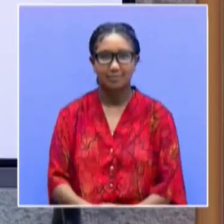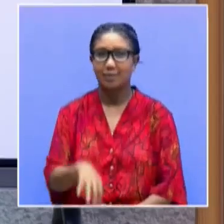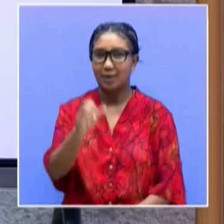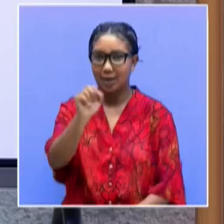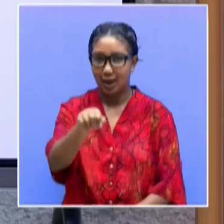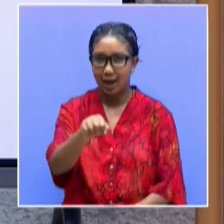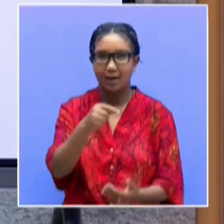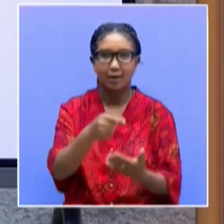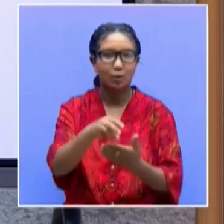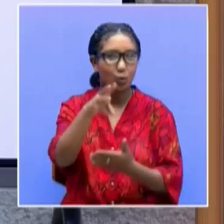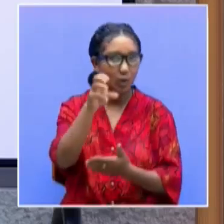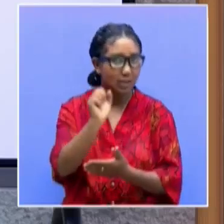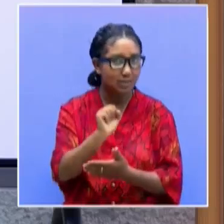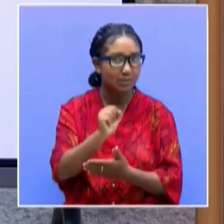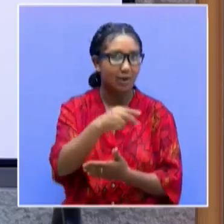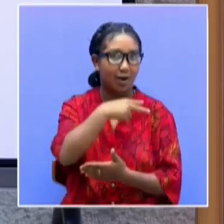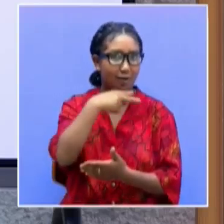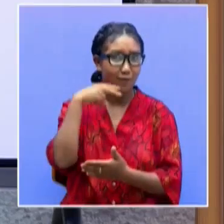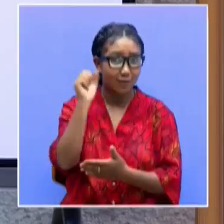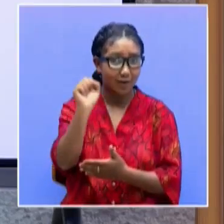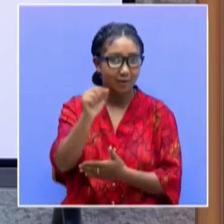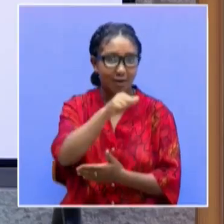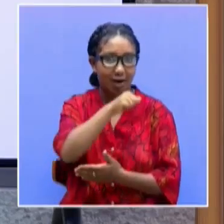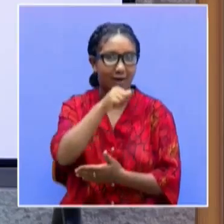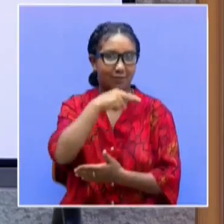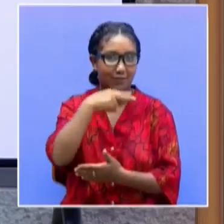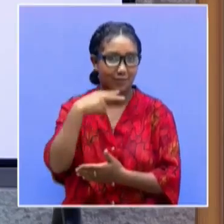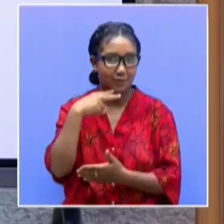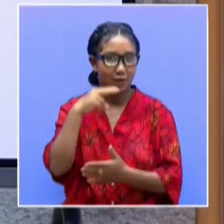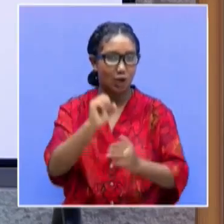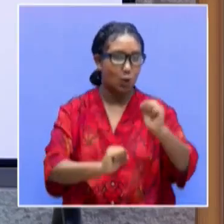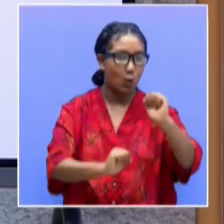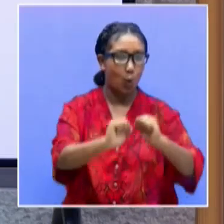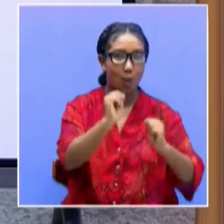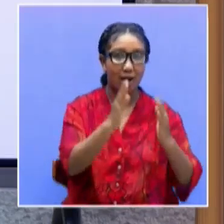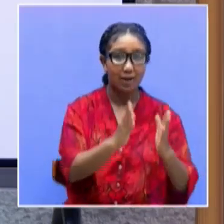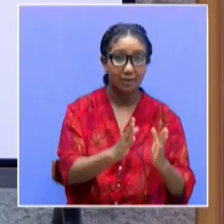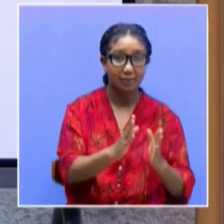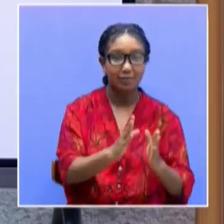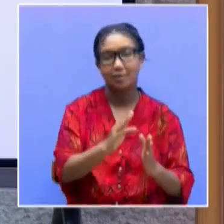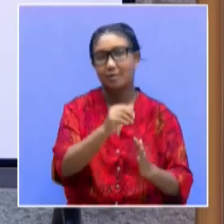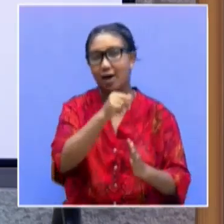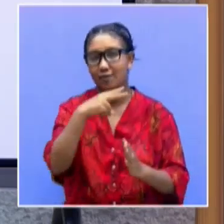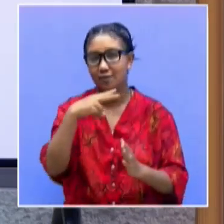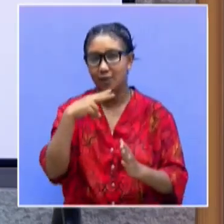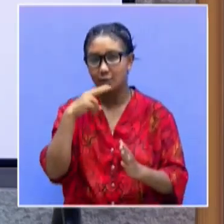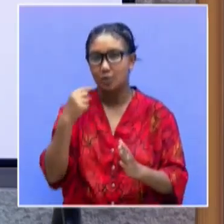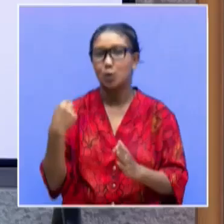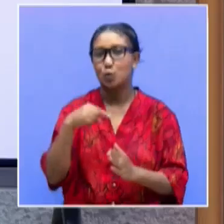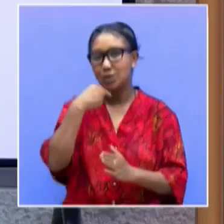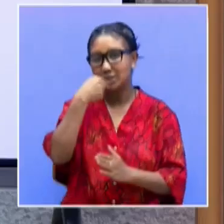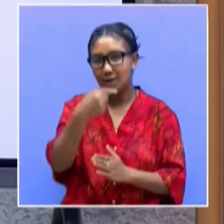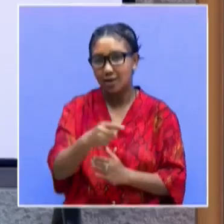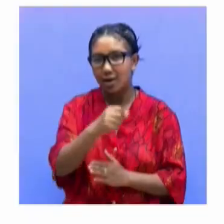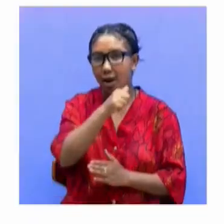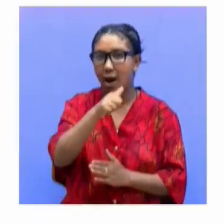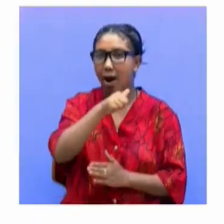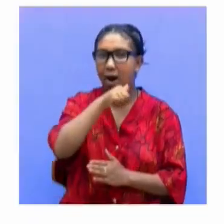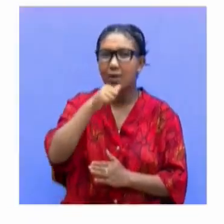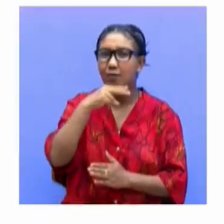it was adverbs, right? We have seen comparative adverbs, and we said that, what are